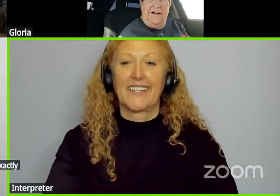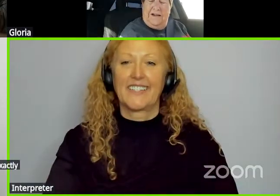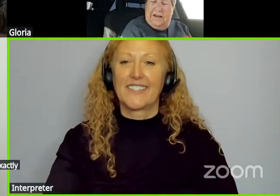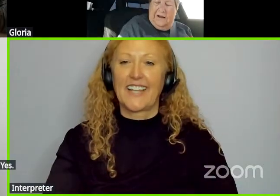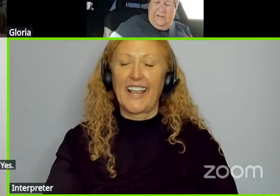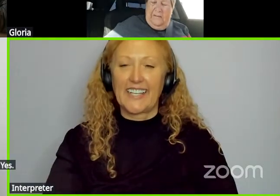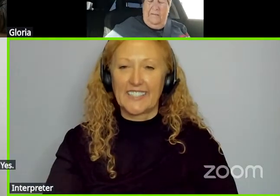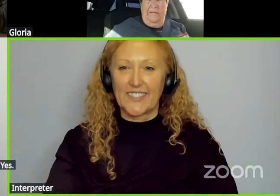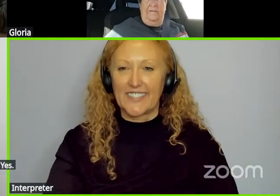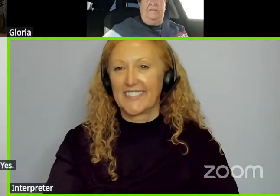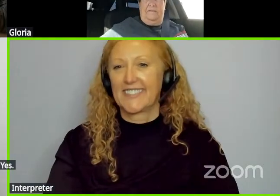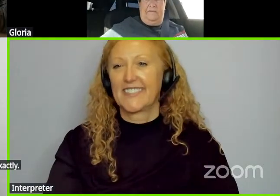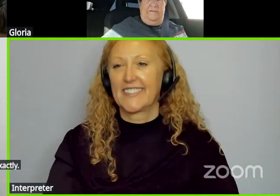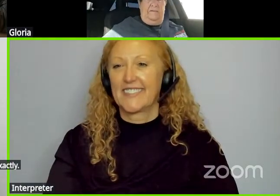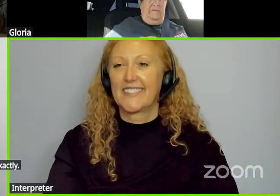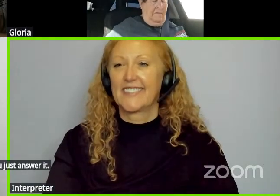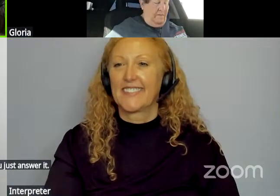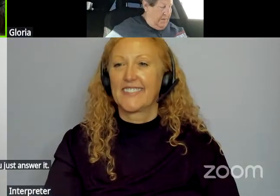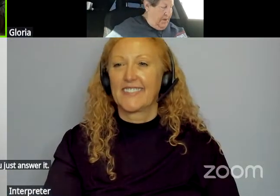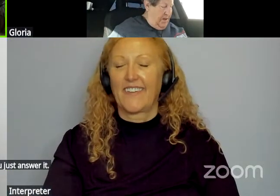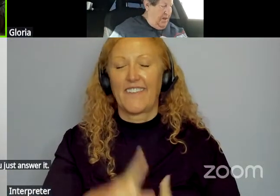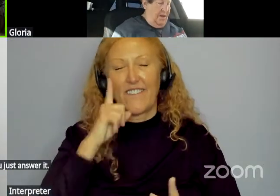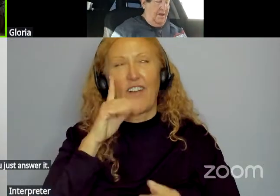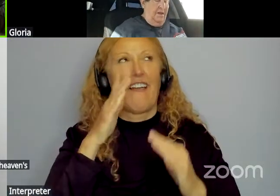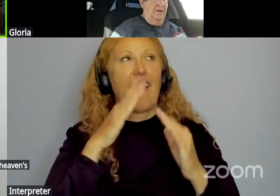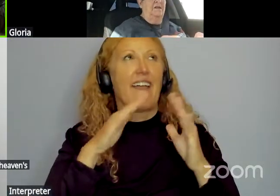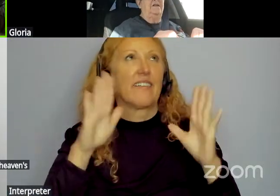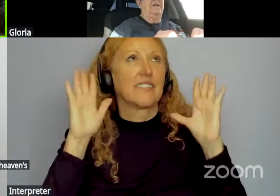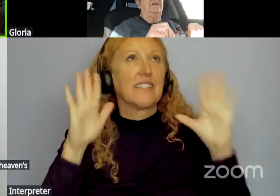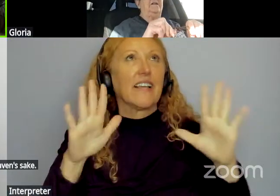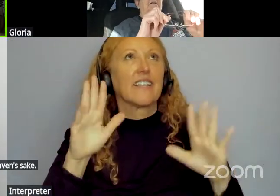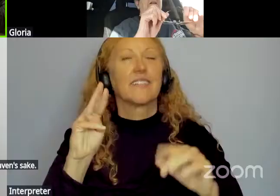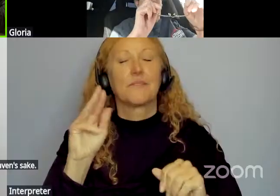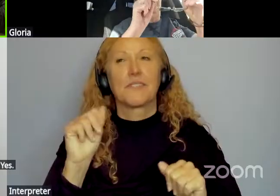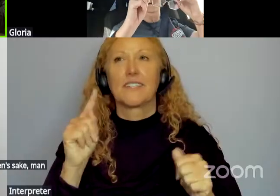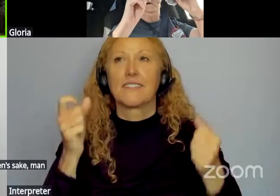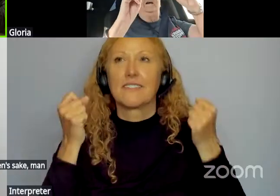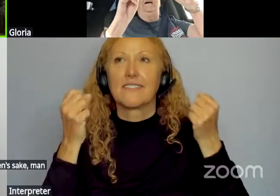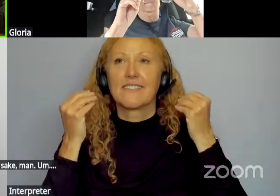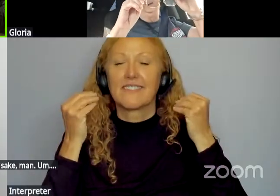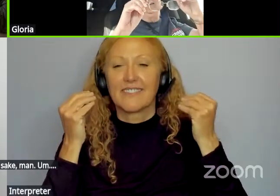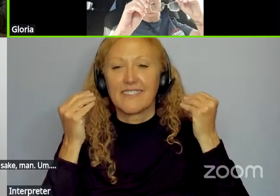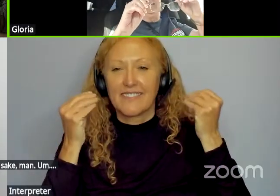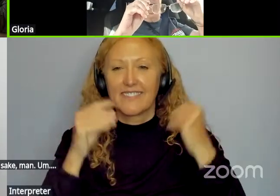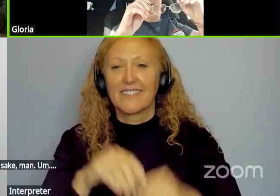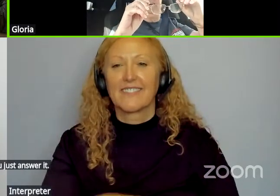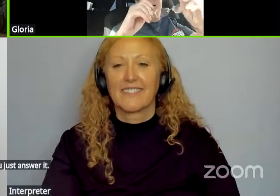Exactly. You just answer it. For heaven's sake, man. Um,